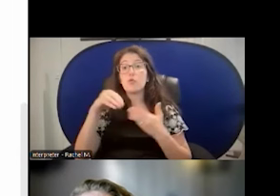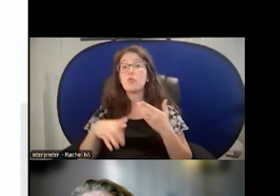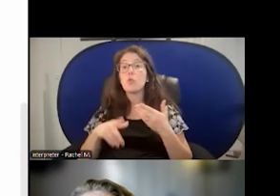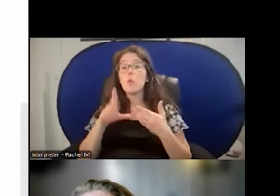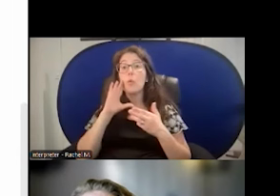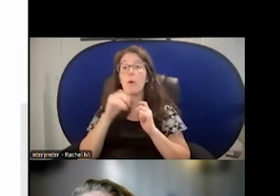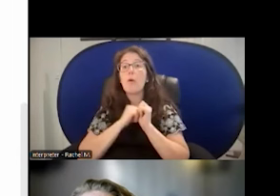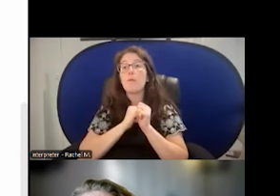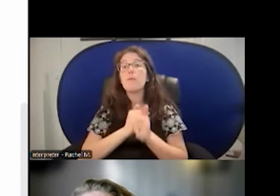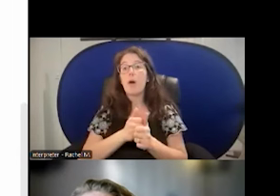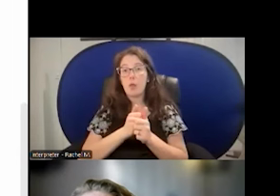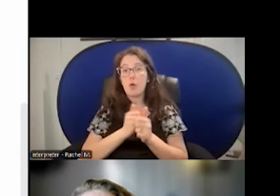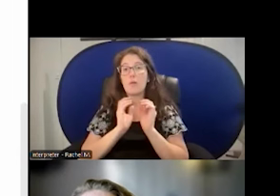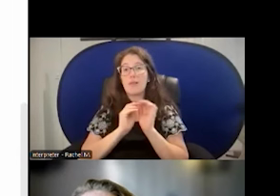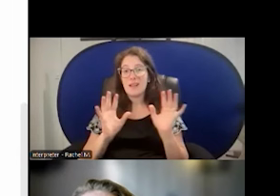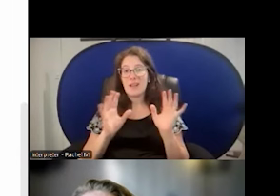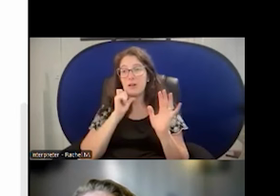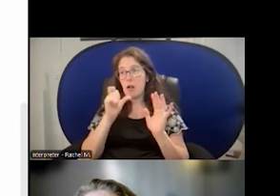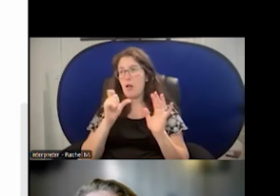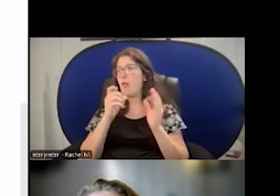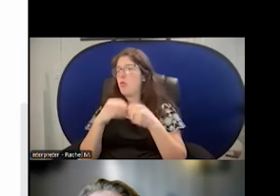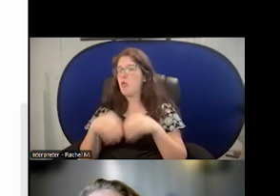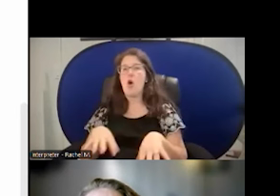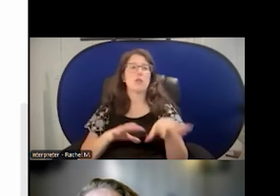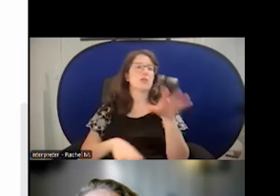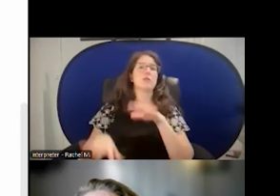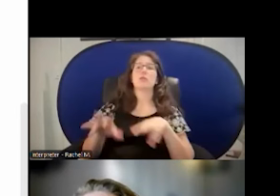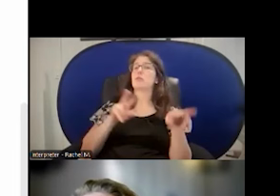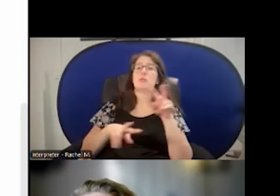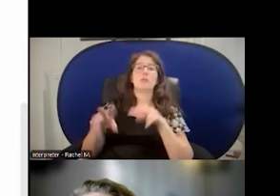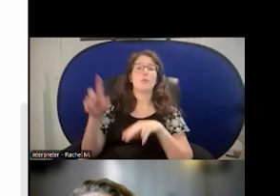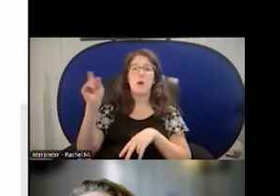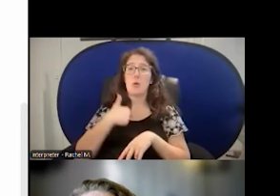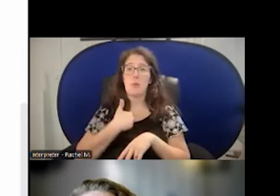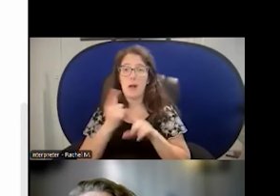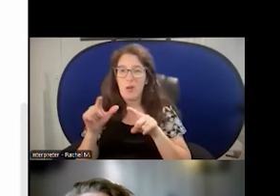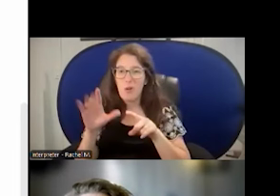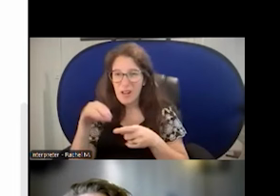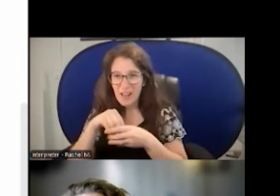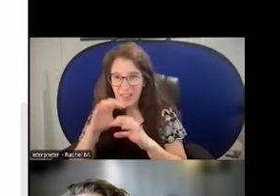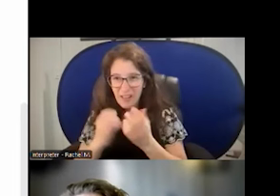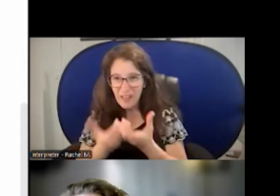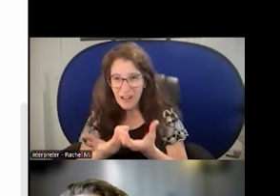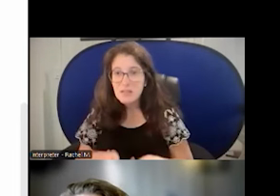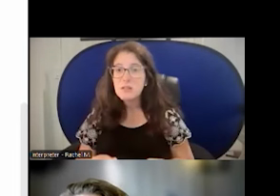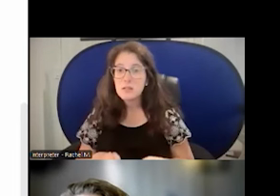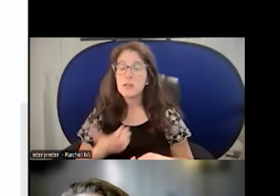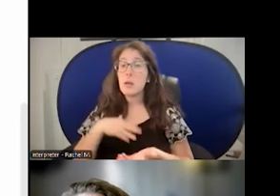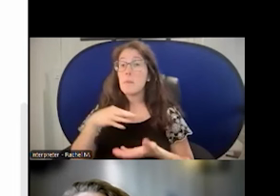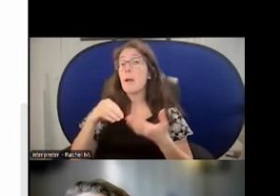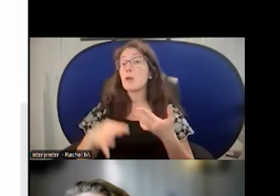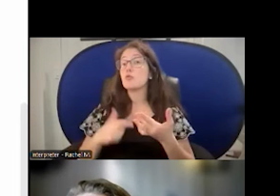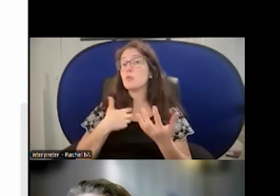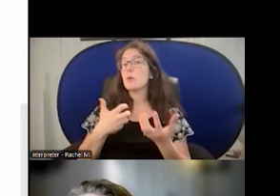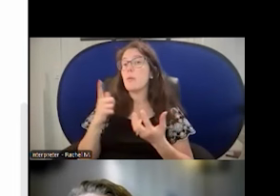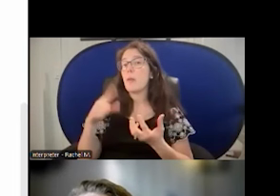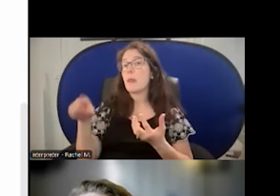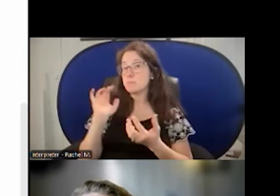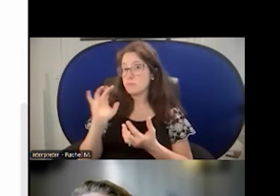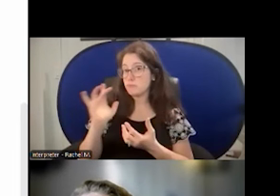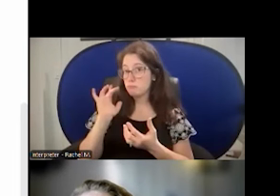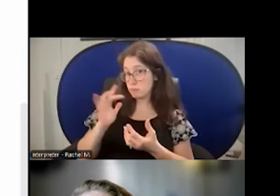track and they won't get lost in a rabbit hole inside your class. So for me, because I want my students to go to my modules, because that is the